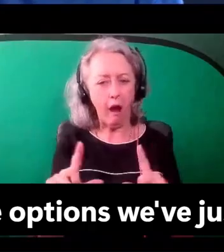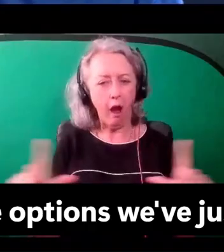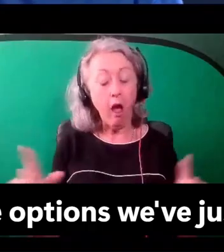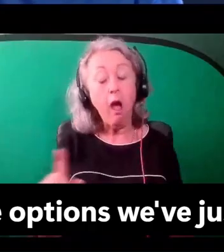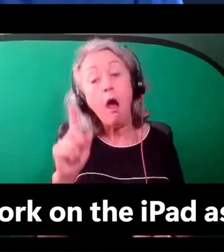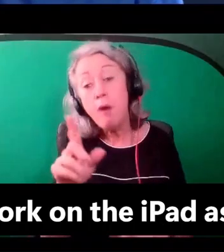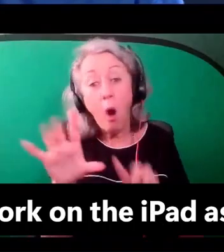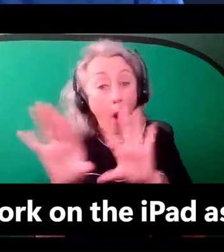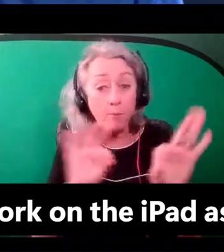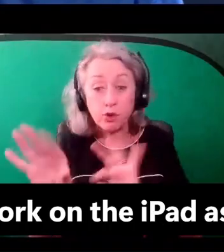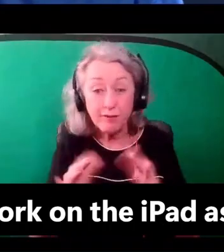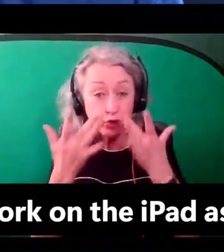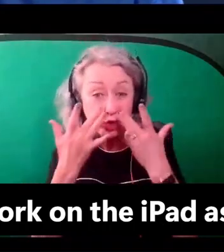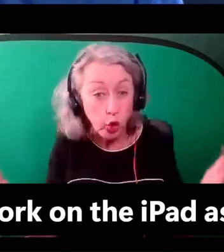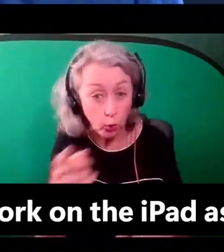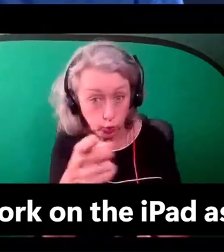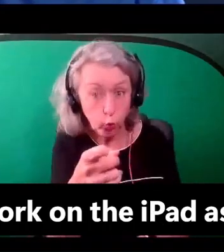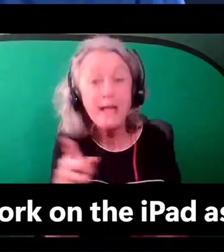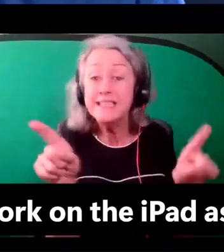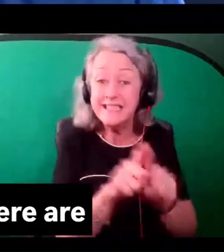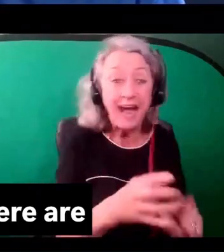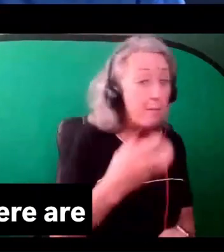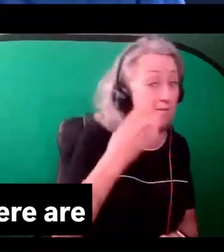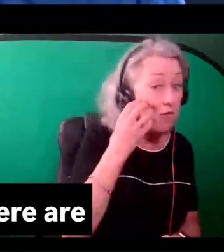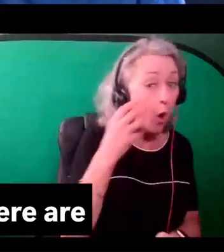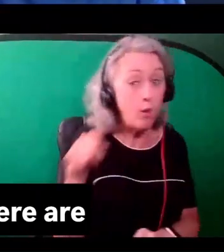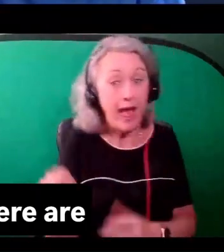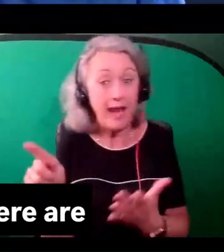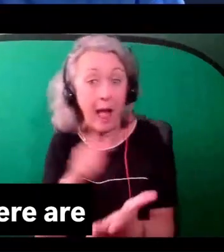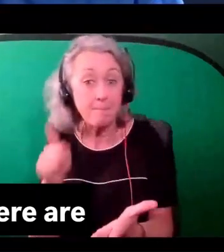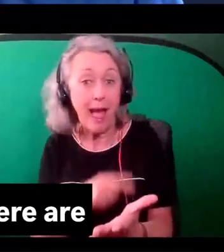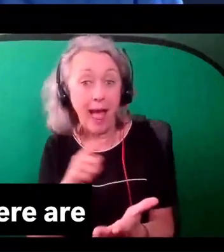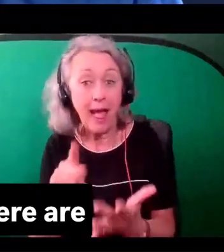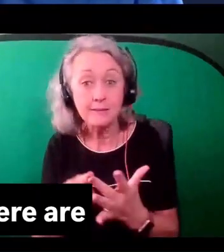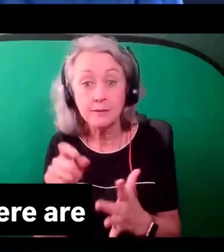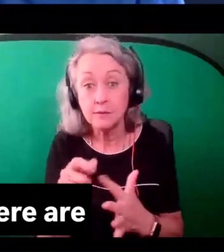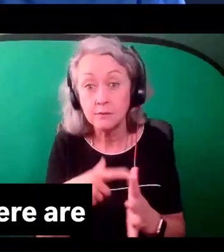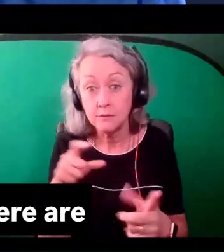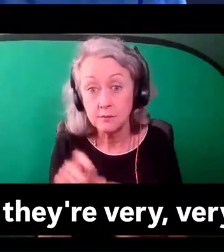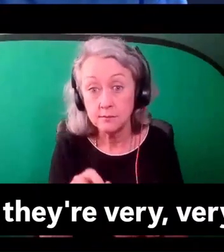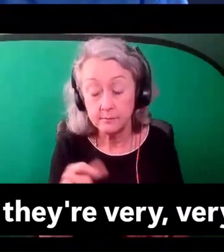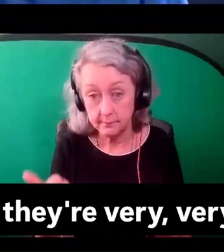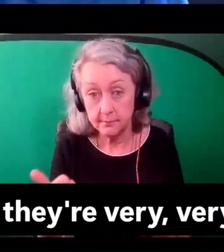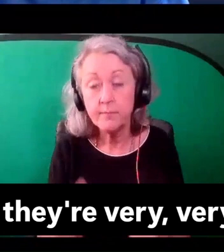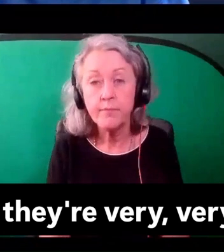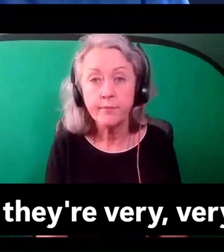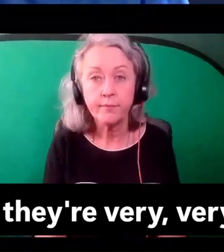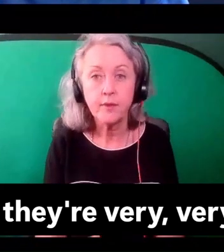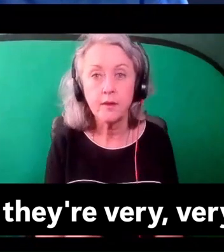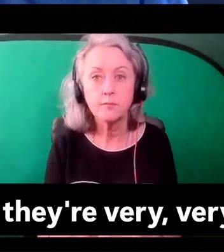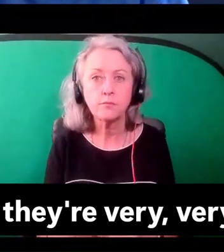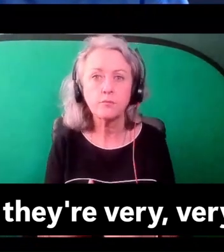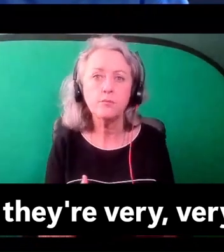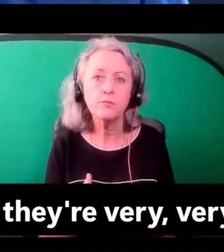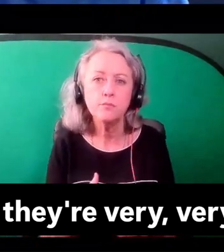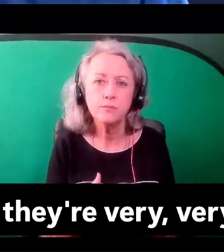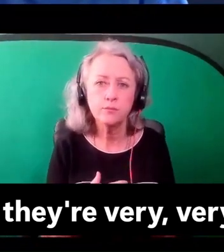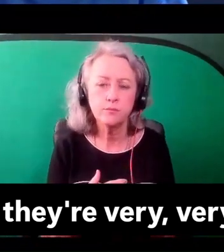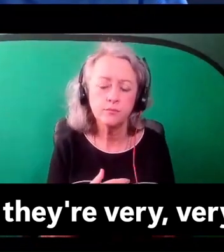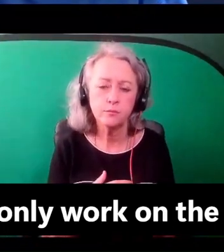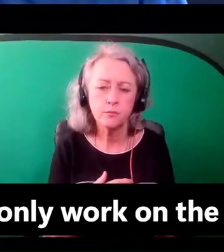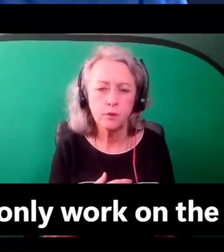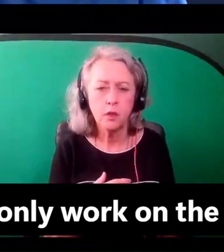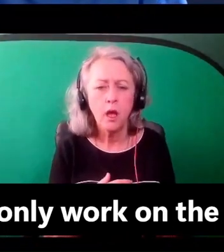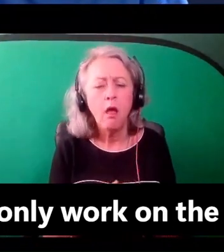all of the options we've just talked about will work on the iPad as well. There are some features, and they're